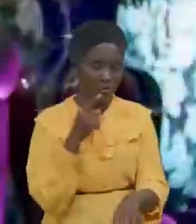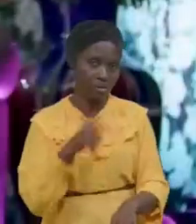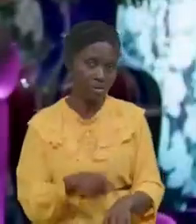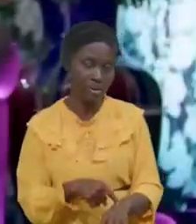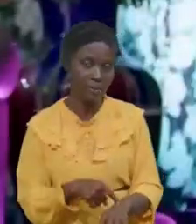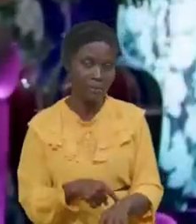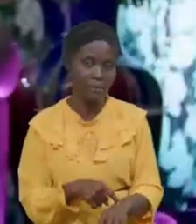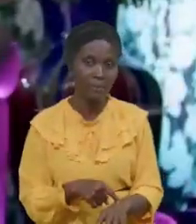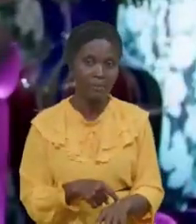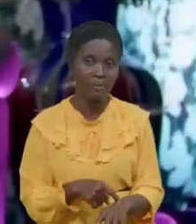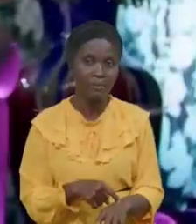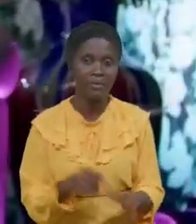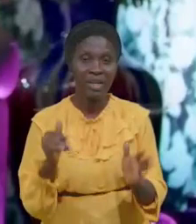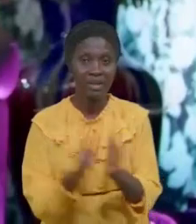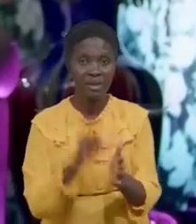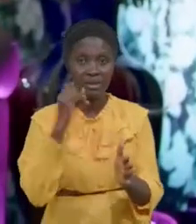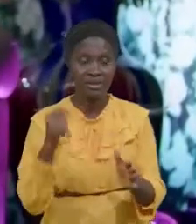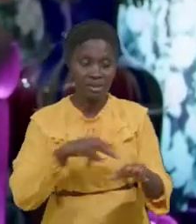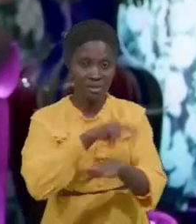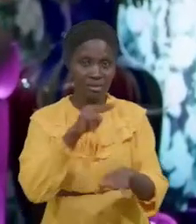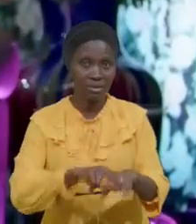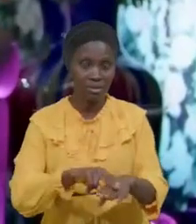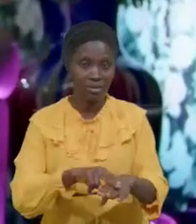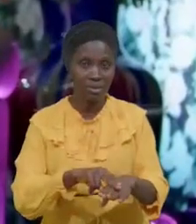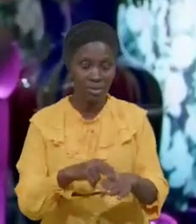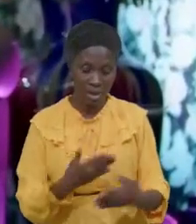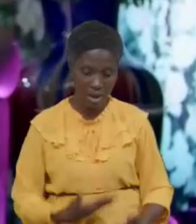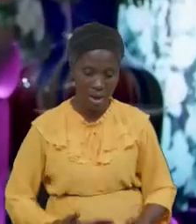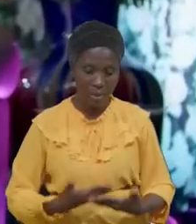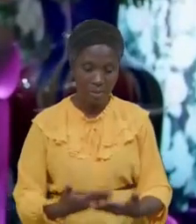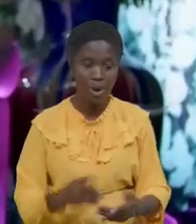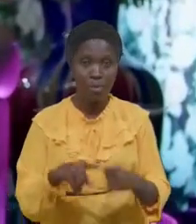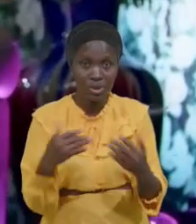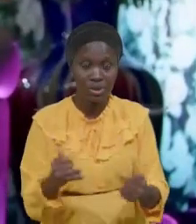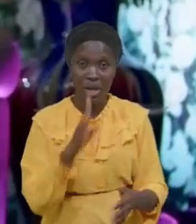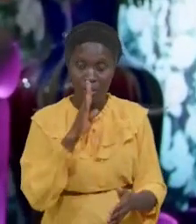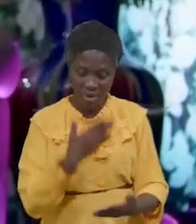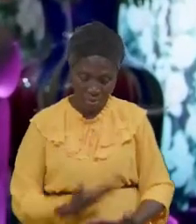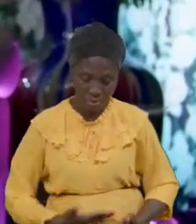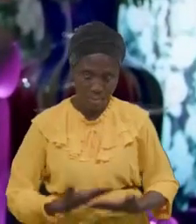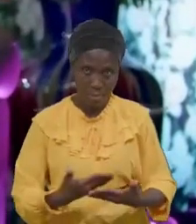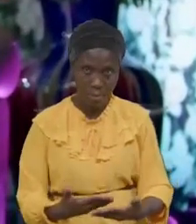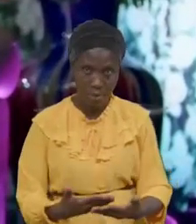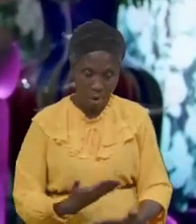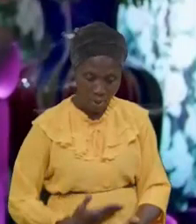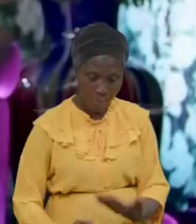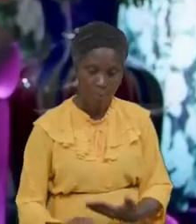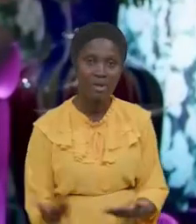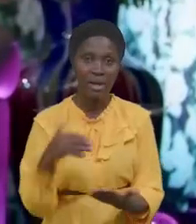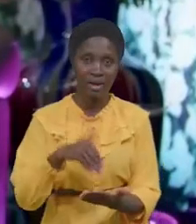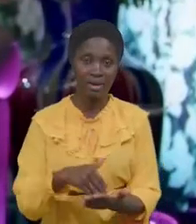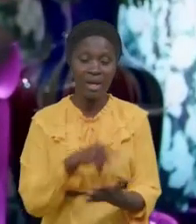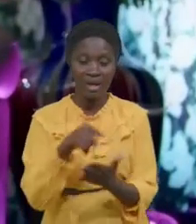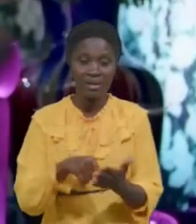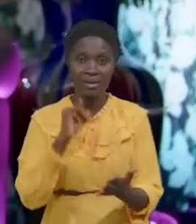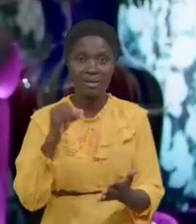the natural birth. But now being born again, this is the new